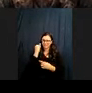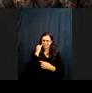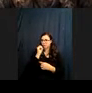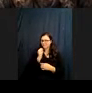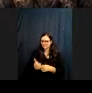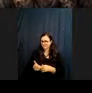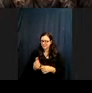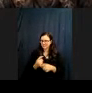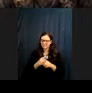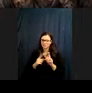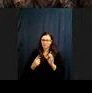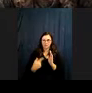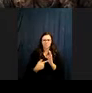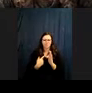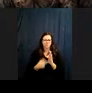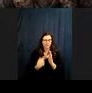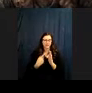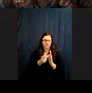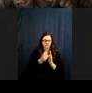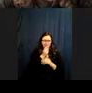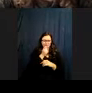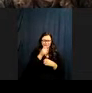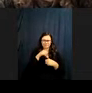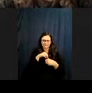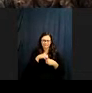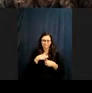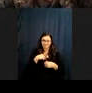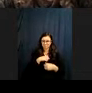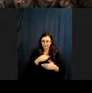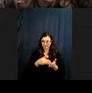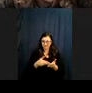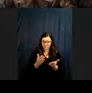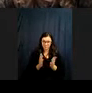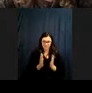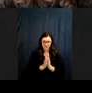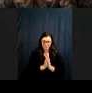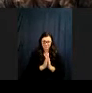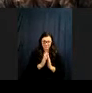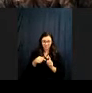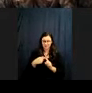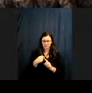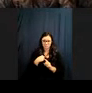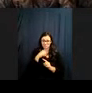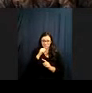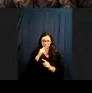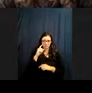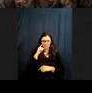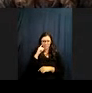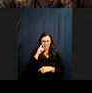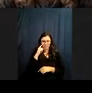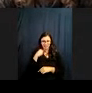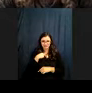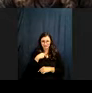But sometimes, secretly, don't we ask, when I don't think, am I